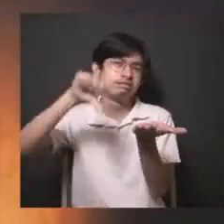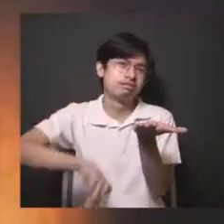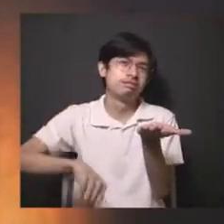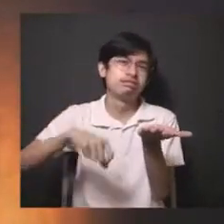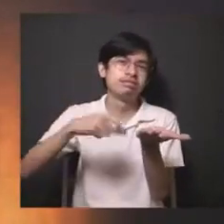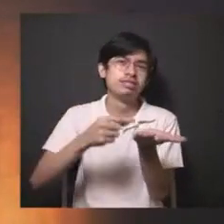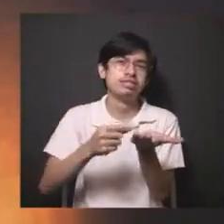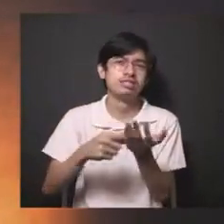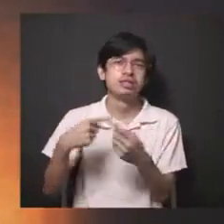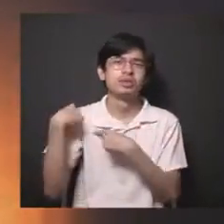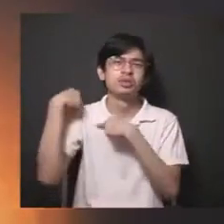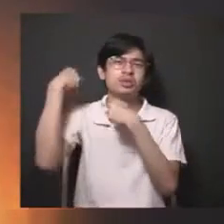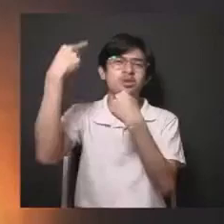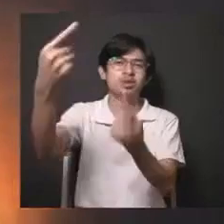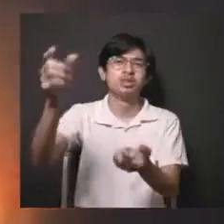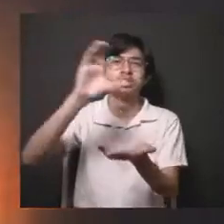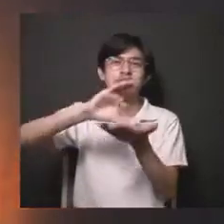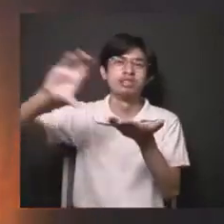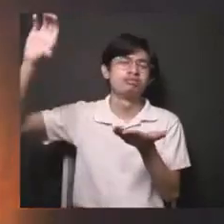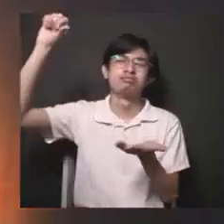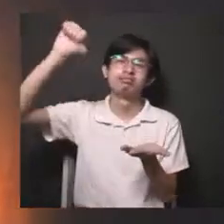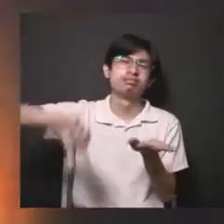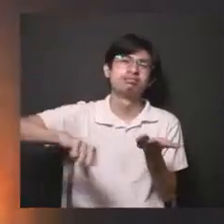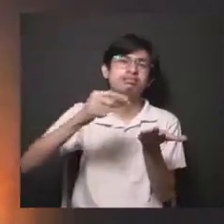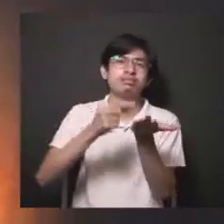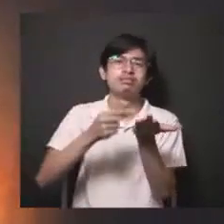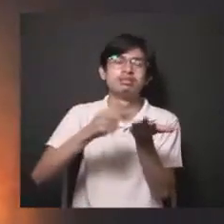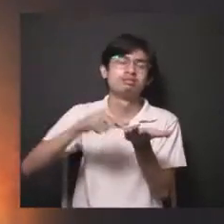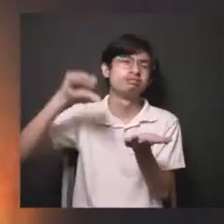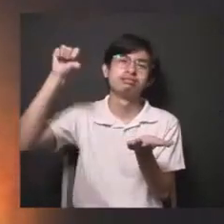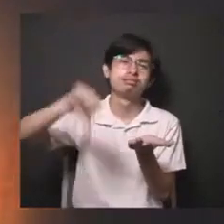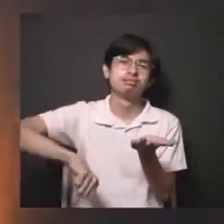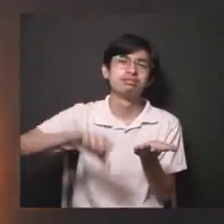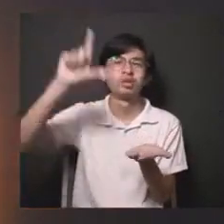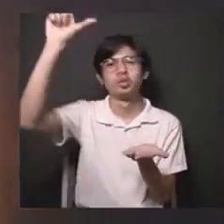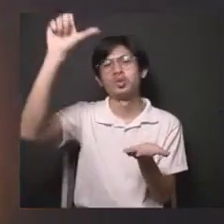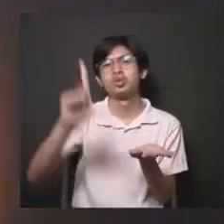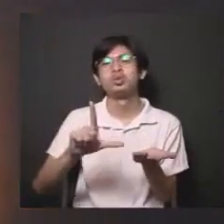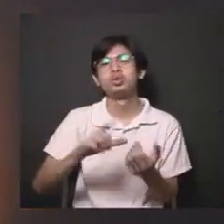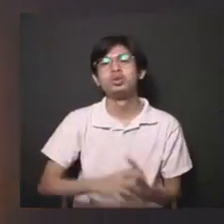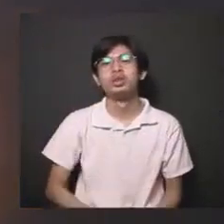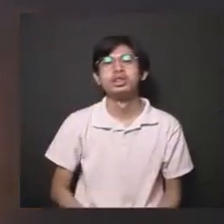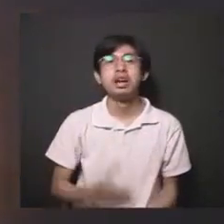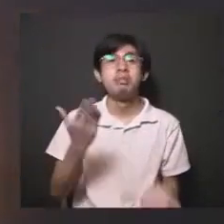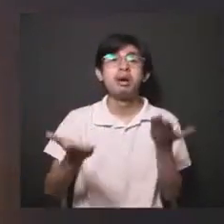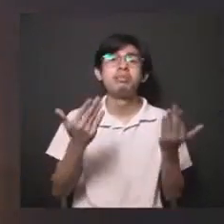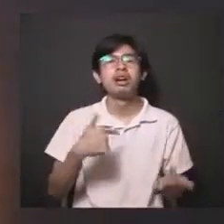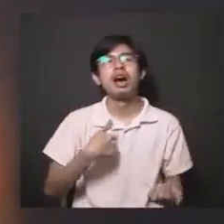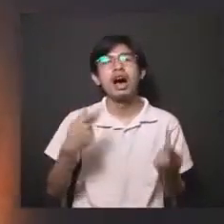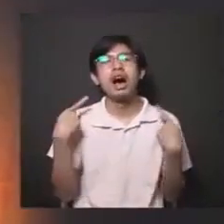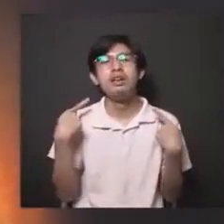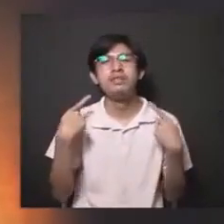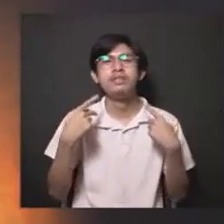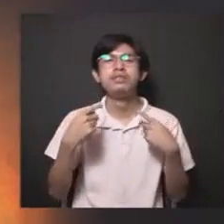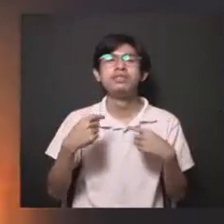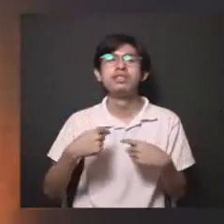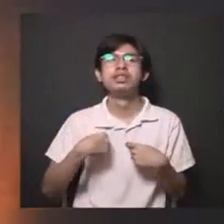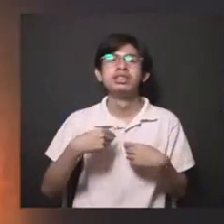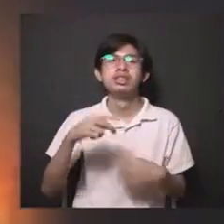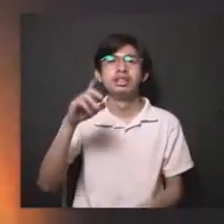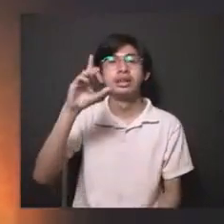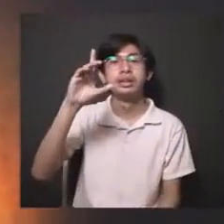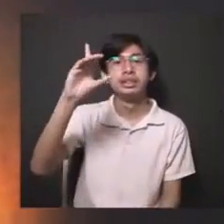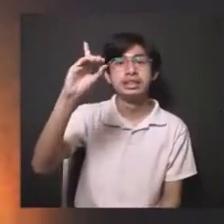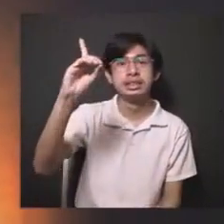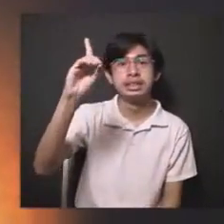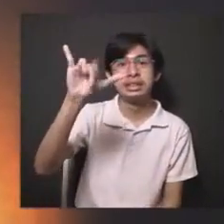days. I probably had mild dyslexia that was undiagnosed. Because